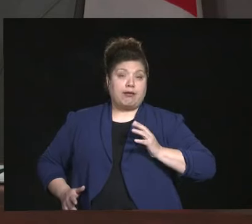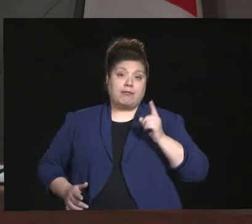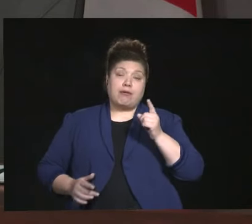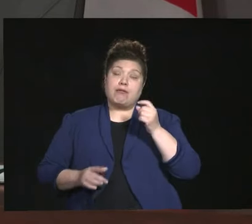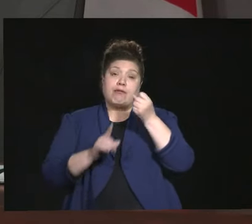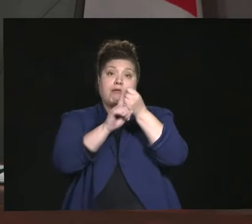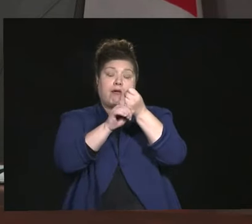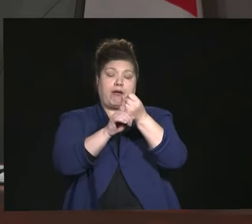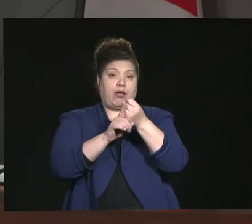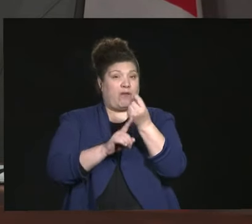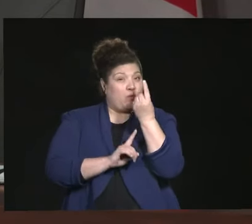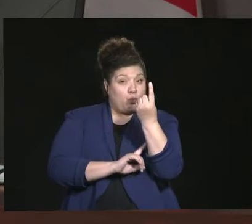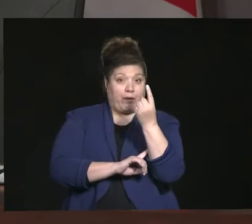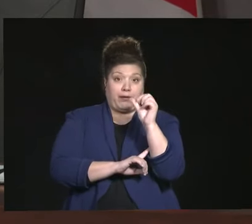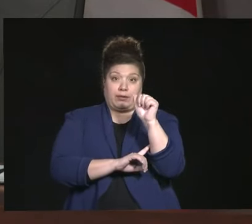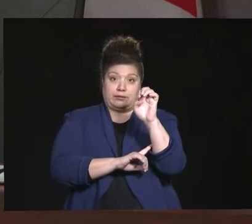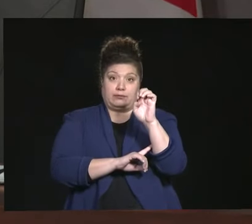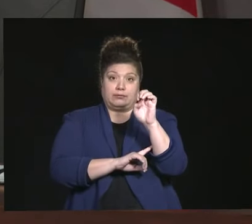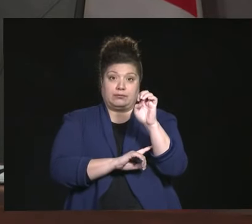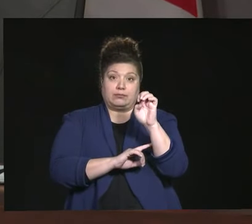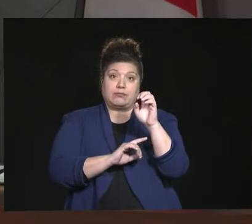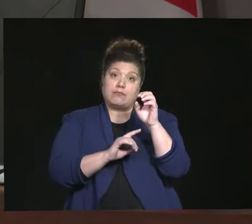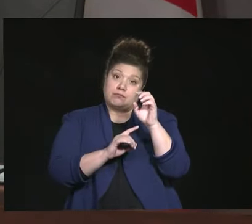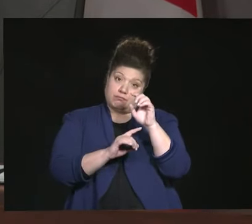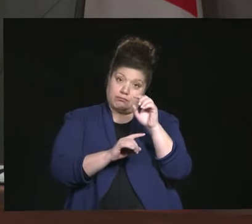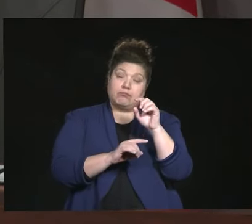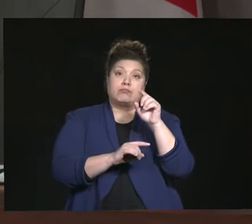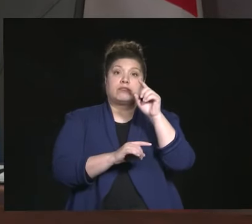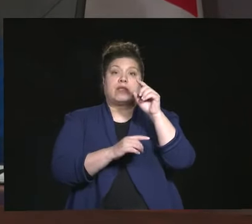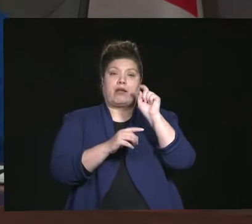really take it extremely seriously.